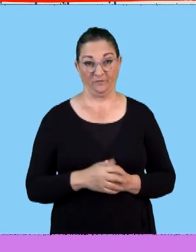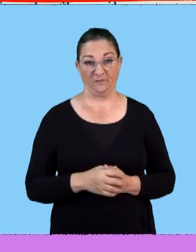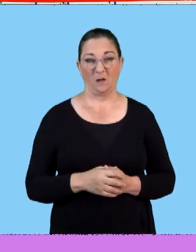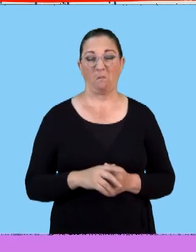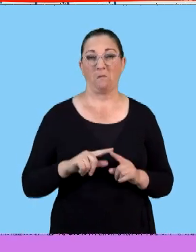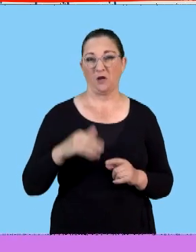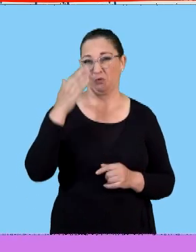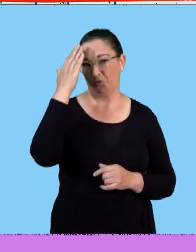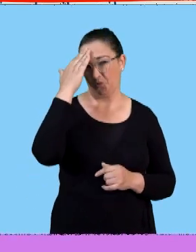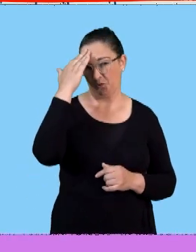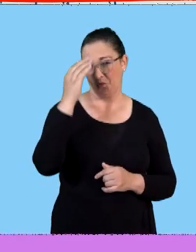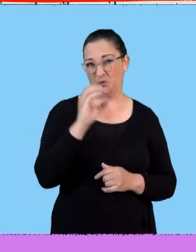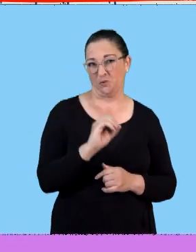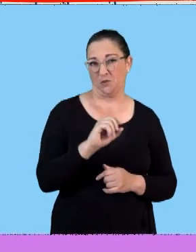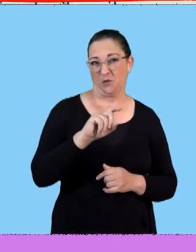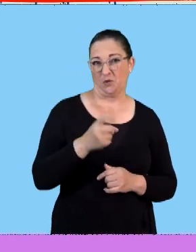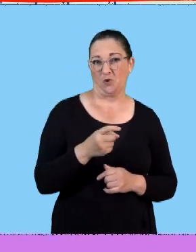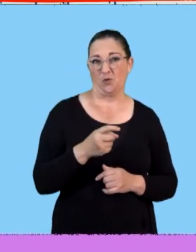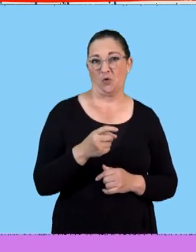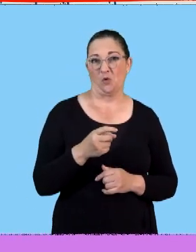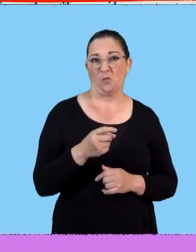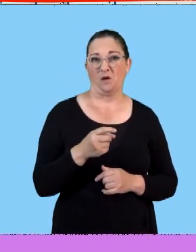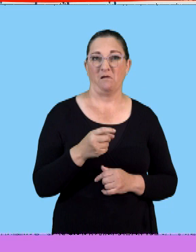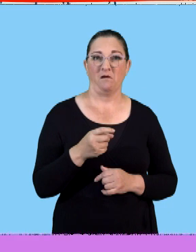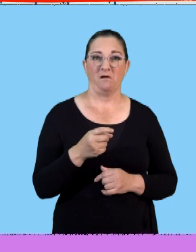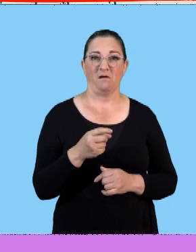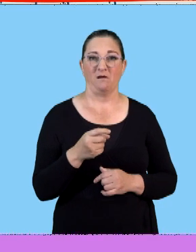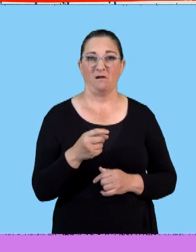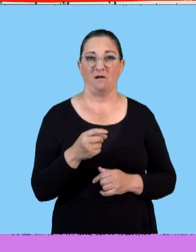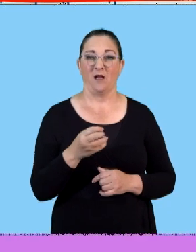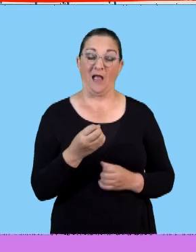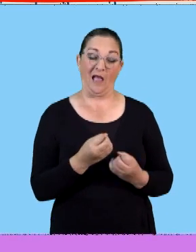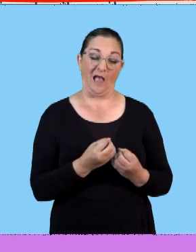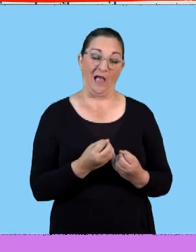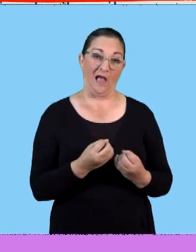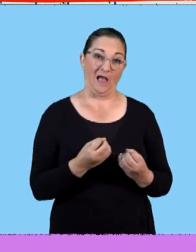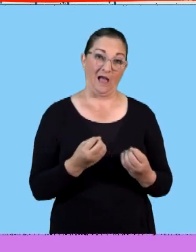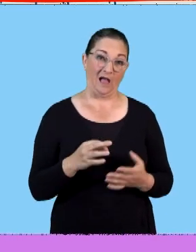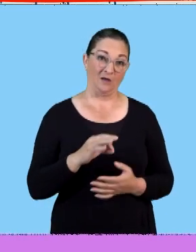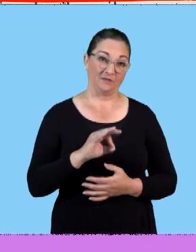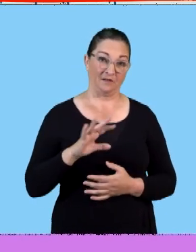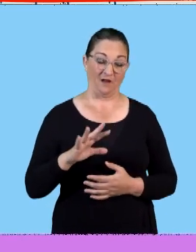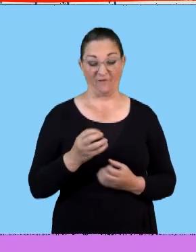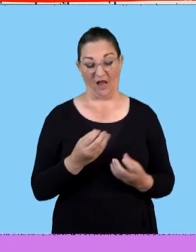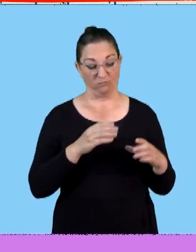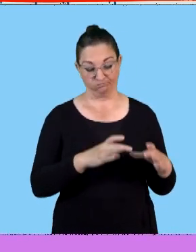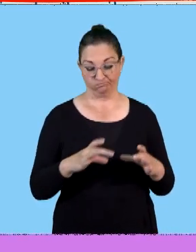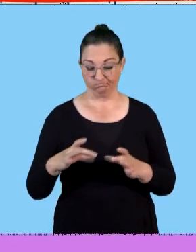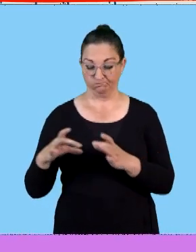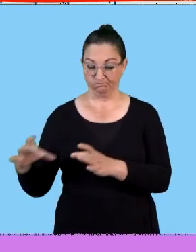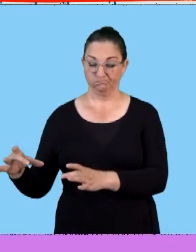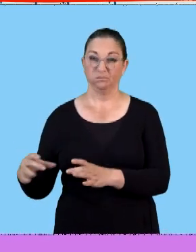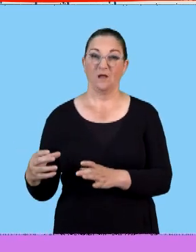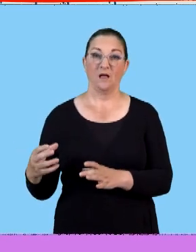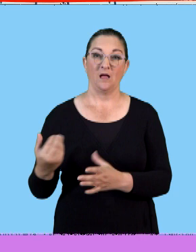know one sort of grass, let's say that is 0,5 square centimeters. So we would like to know how many of these sorts of grass are